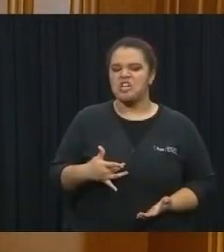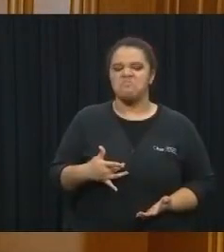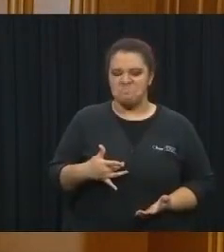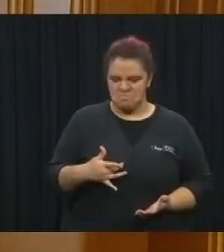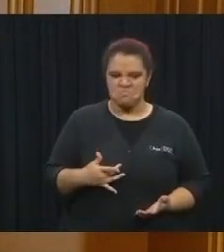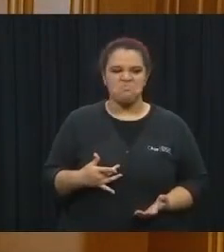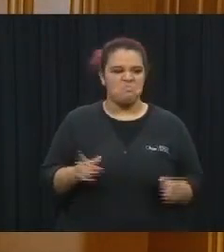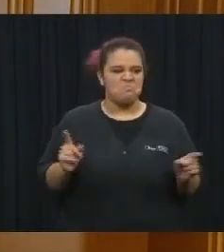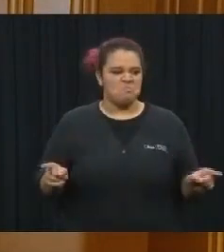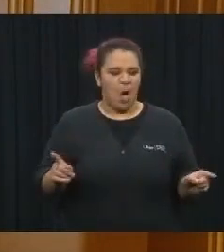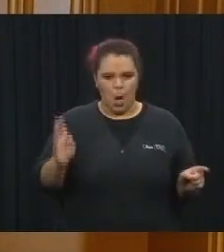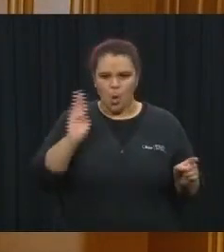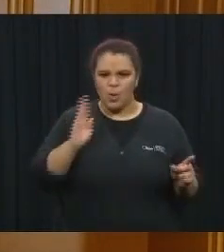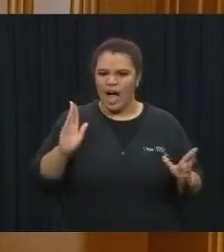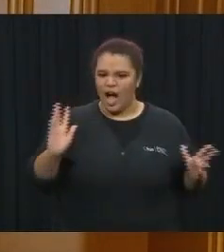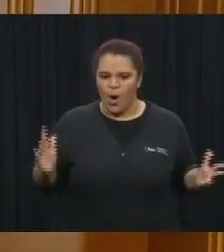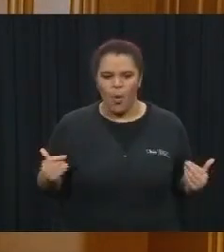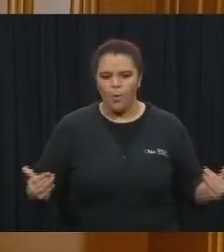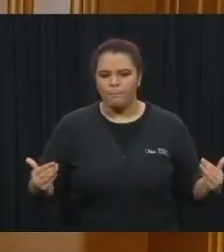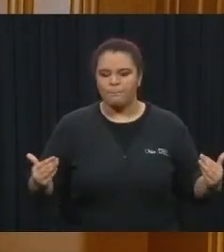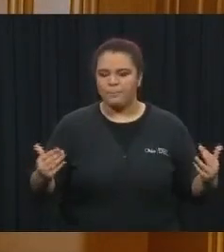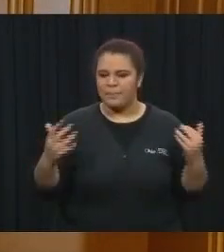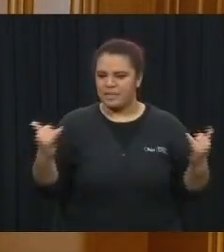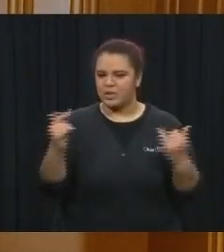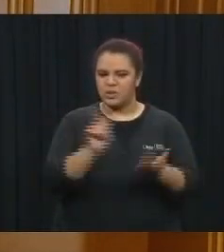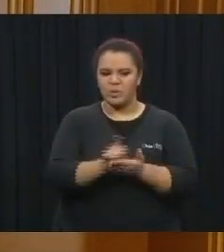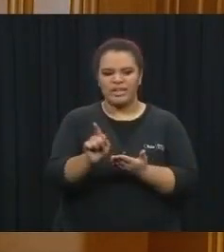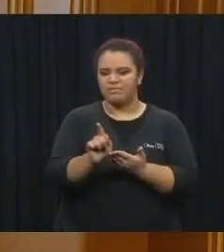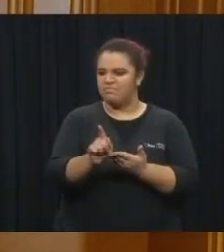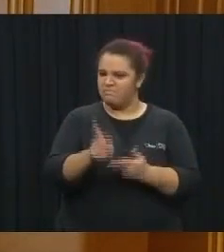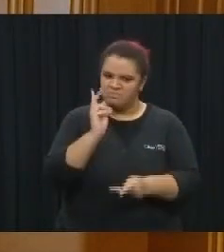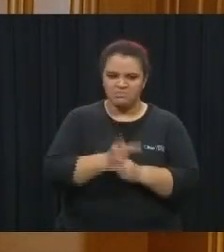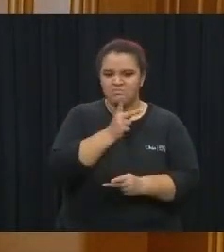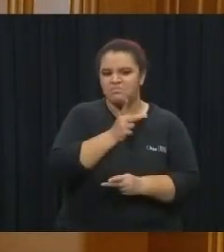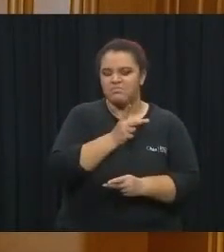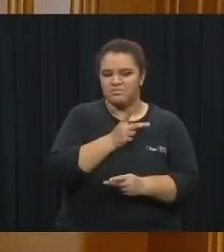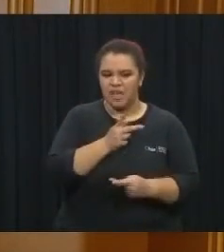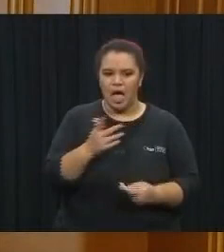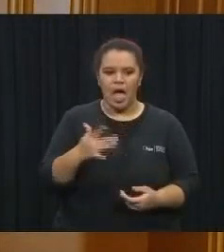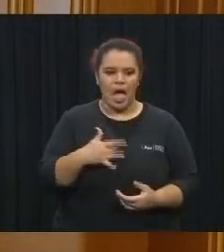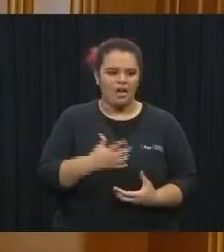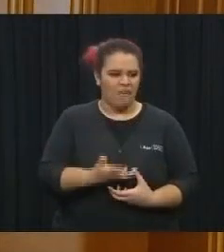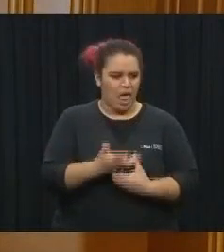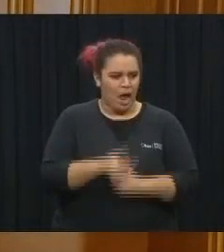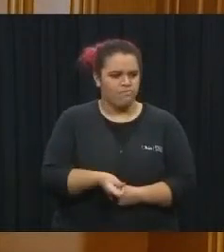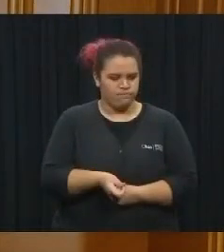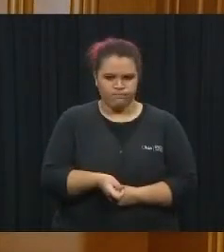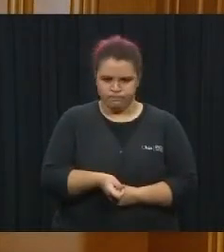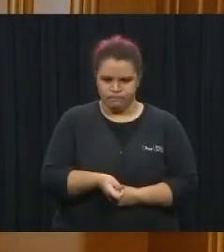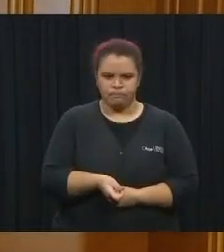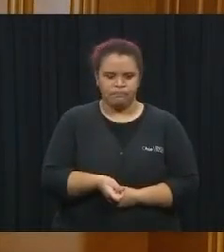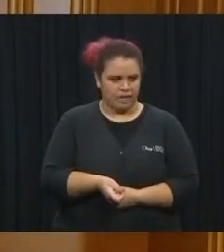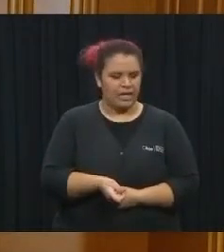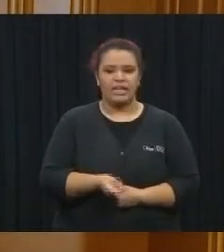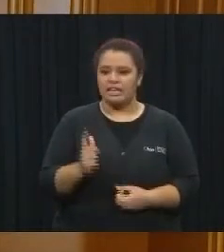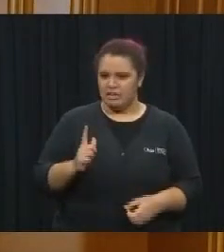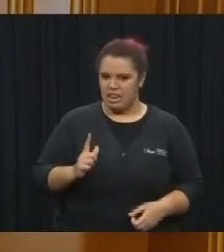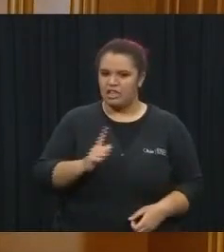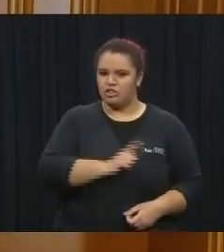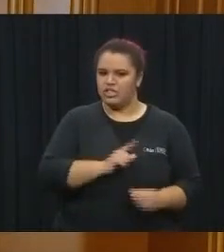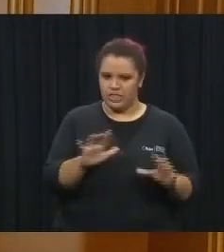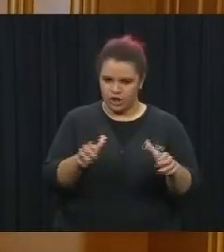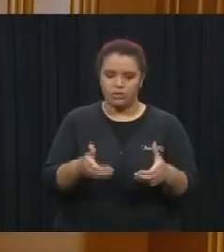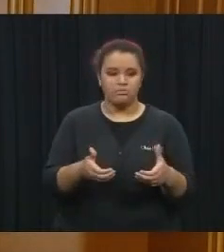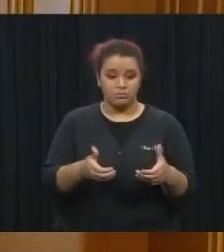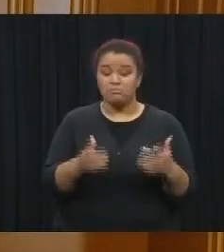they were going to do. So I have great confidence in this legislature. We've worked very